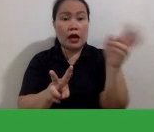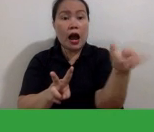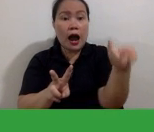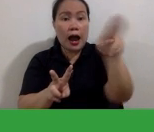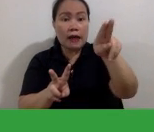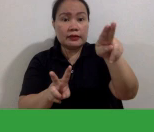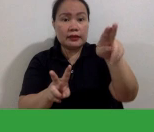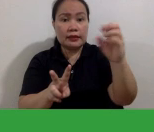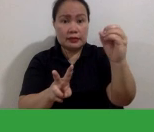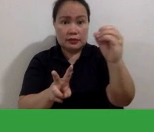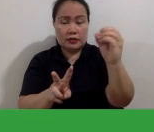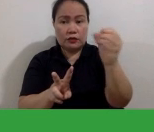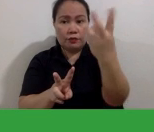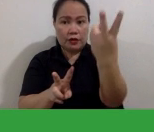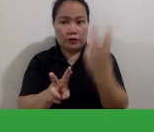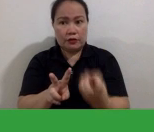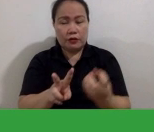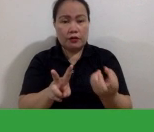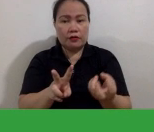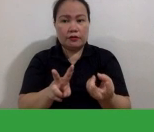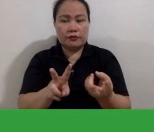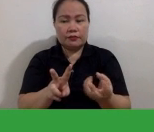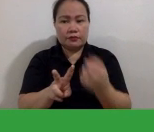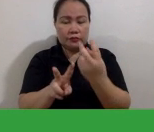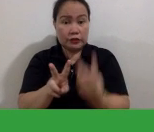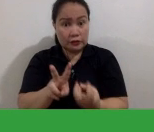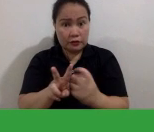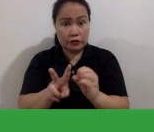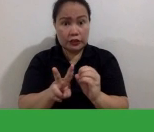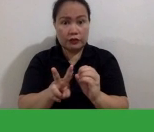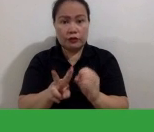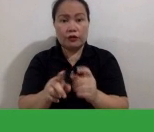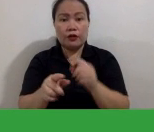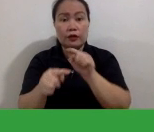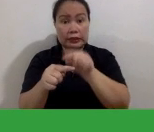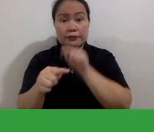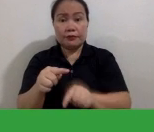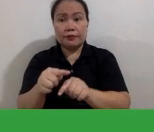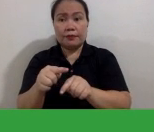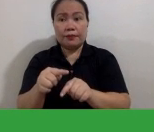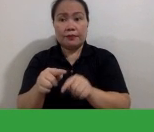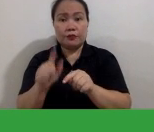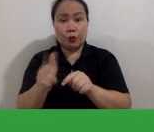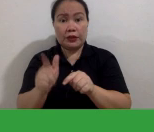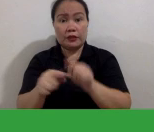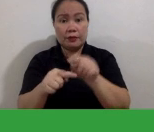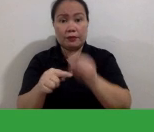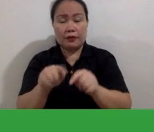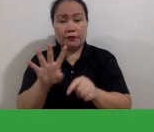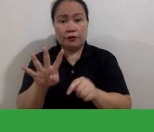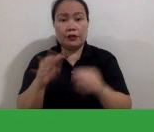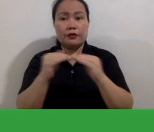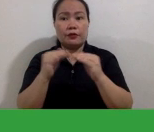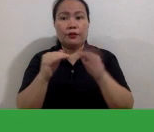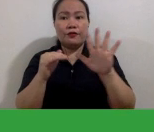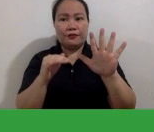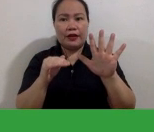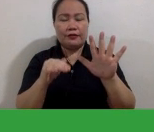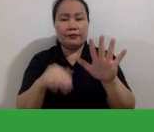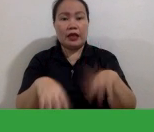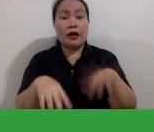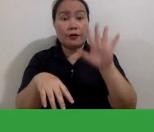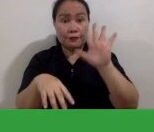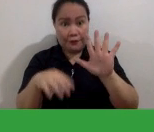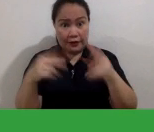cannot divide 2 by 4, so we will borrow again. And then, bring down 0. 20 divided by 4 is